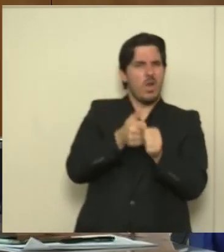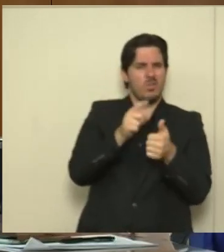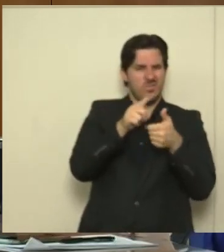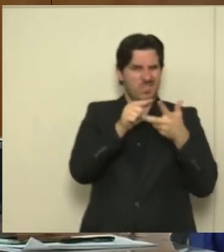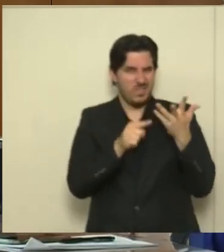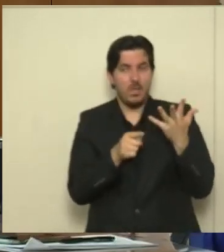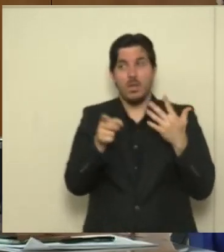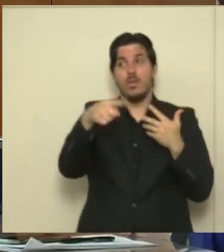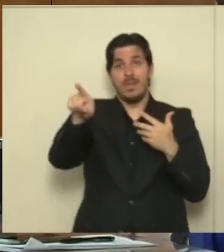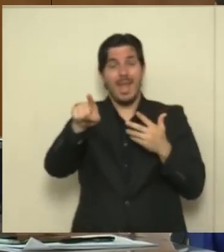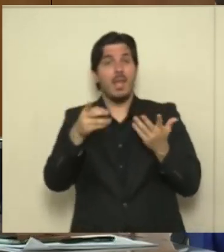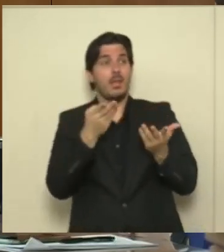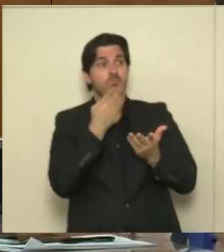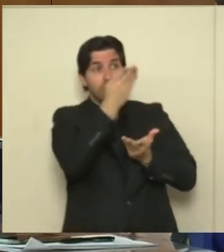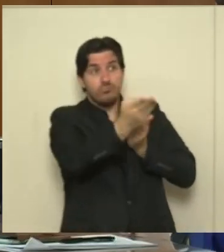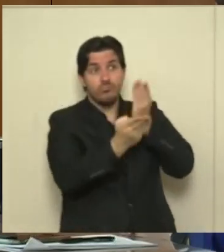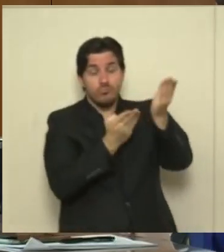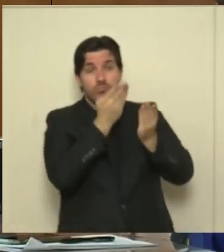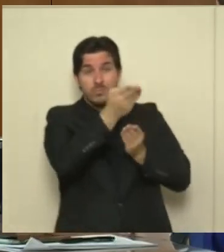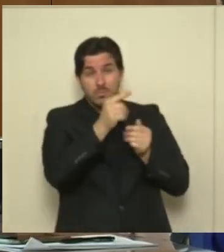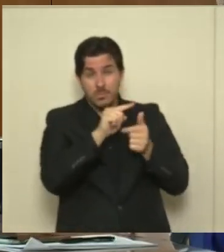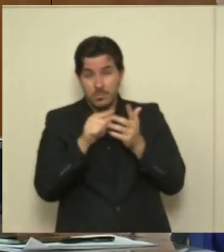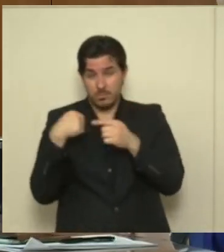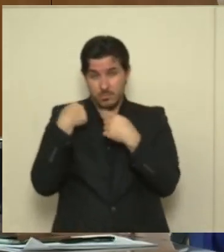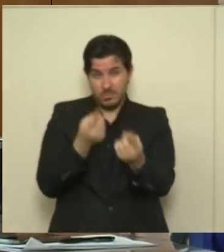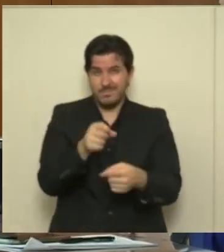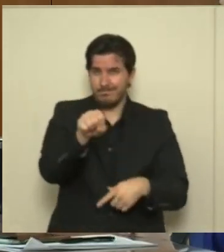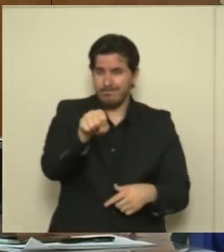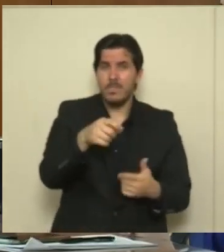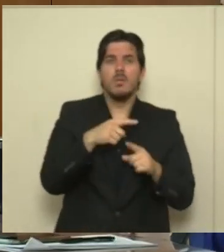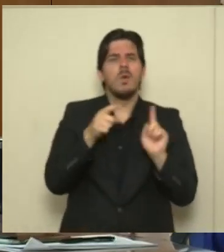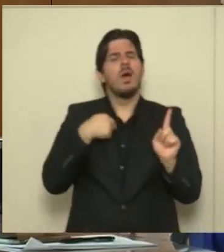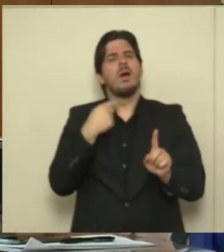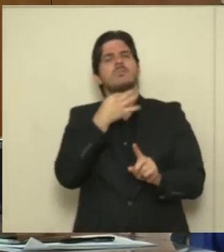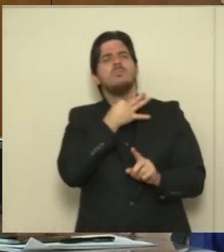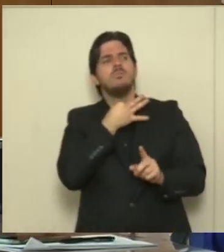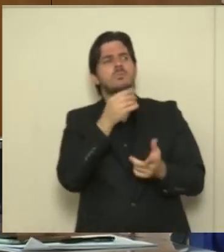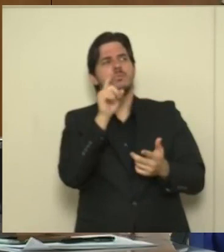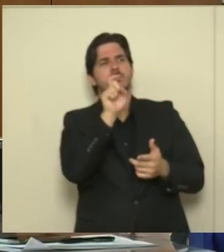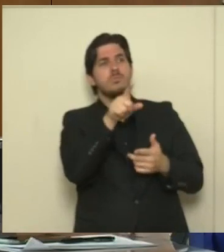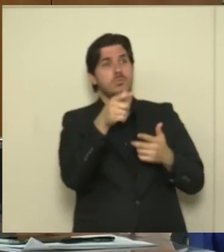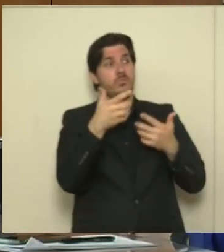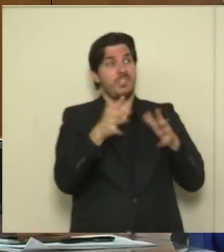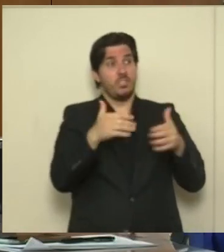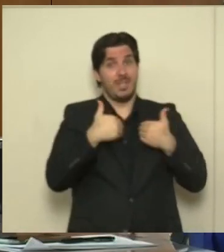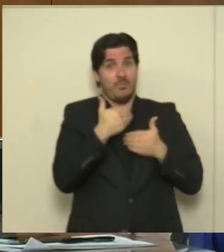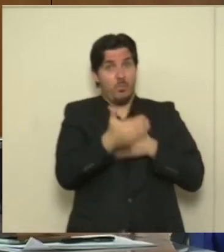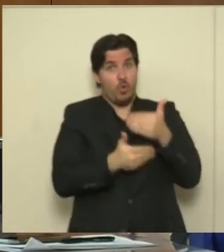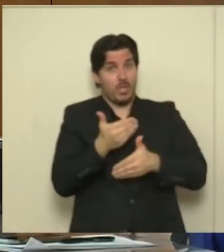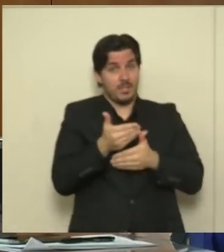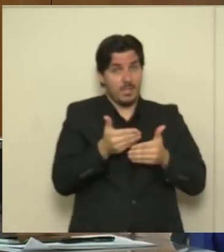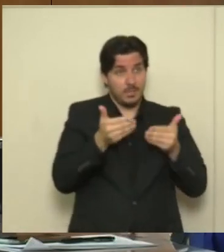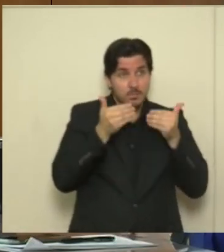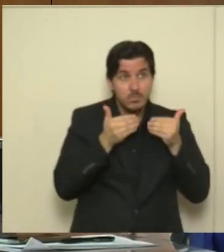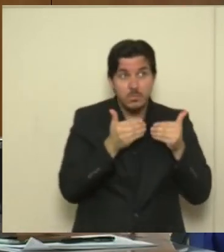some proposals. I'm wondering if a process is actively underway, making any